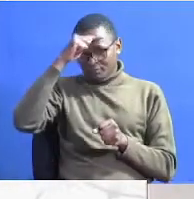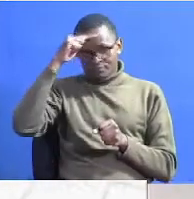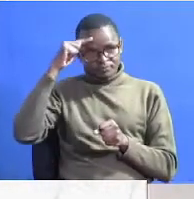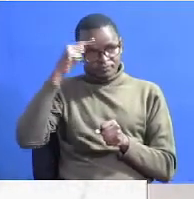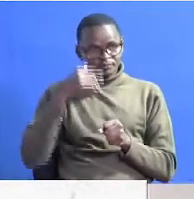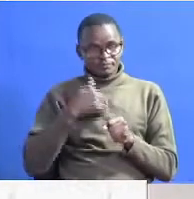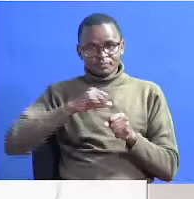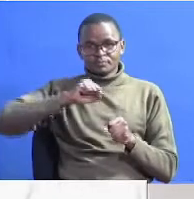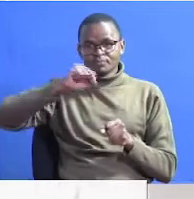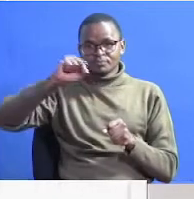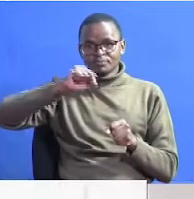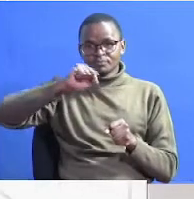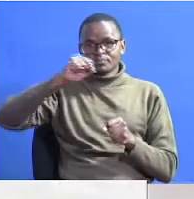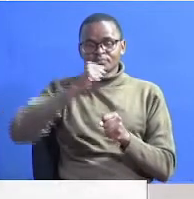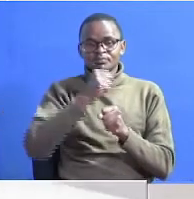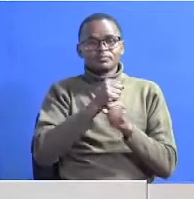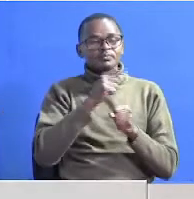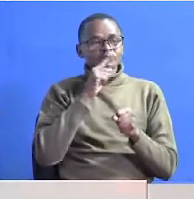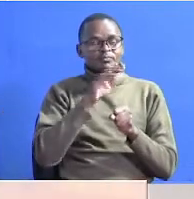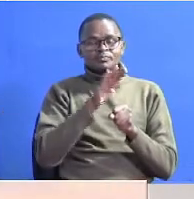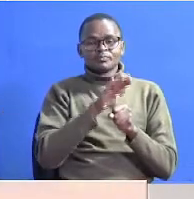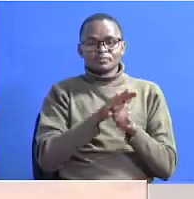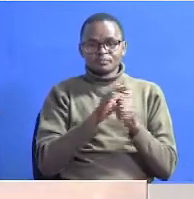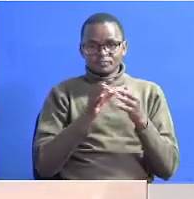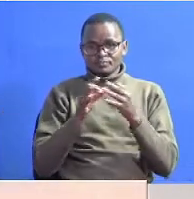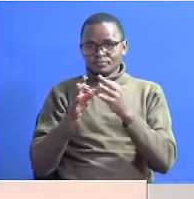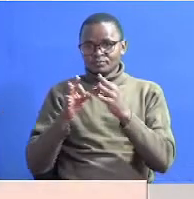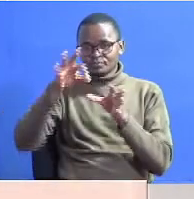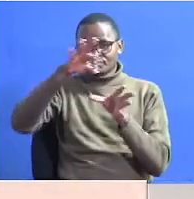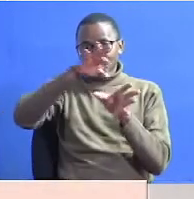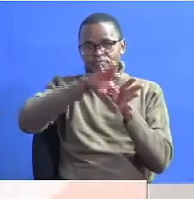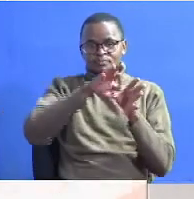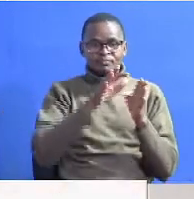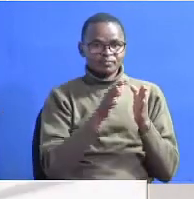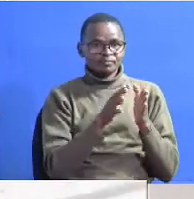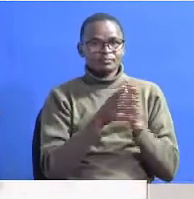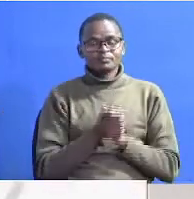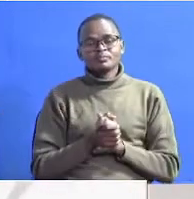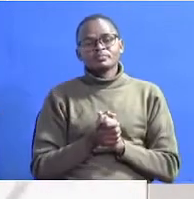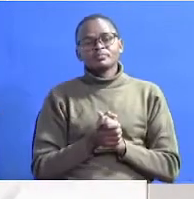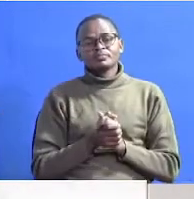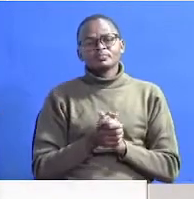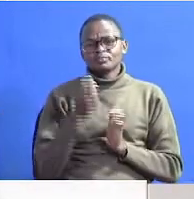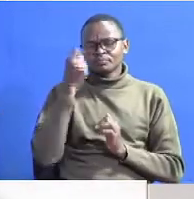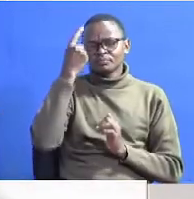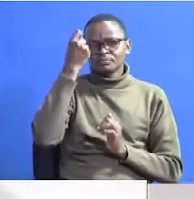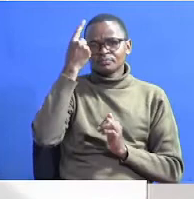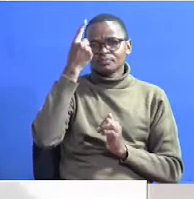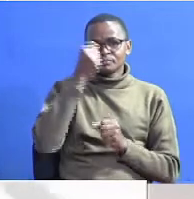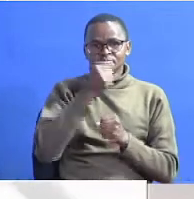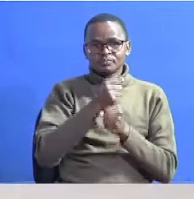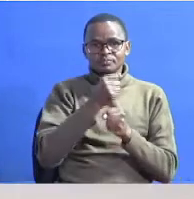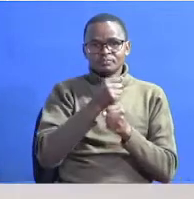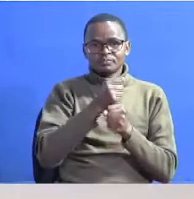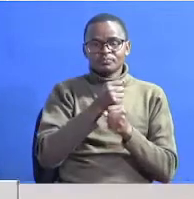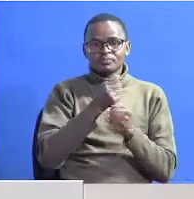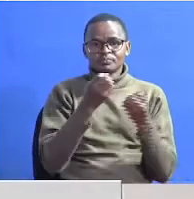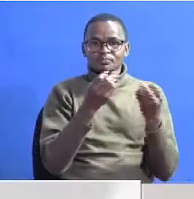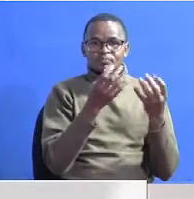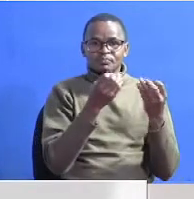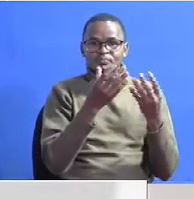also a politician. You've also made promises, of course, to the electorates. Yes. We understand Ruto made a number